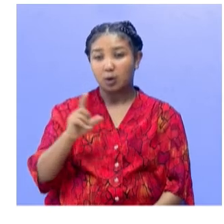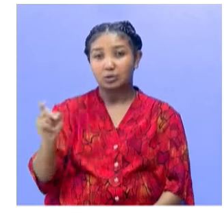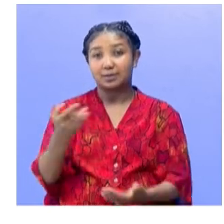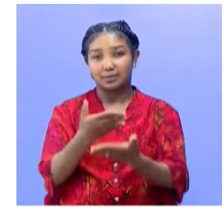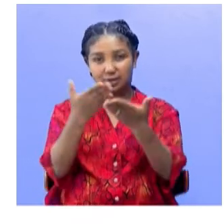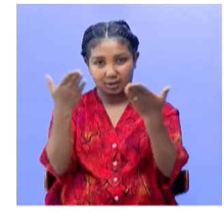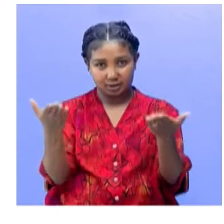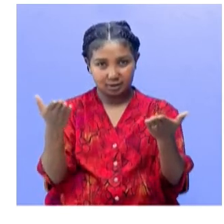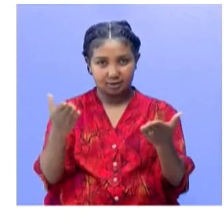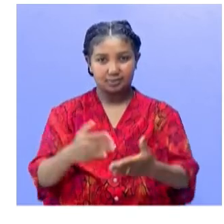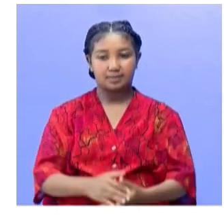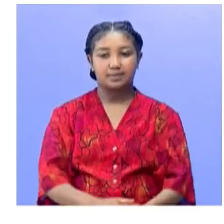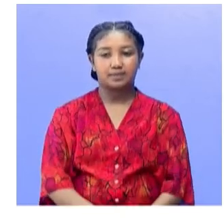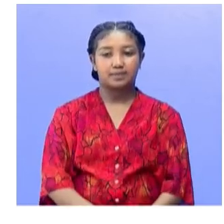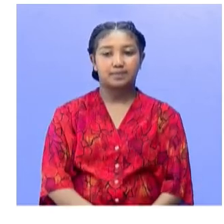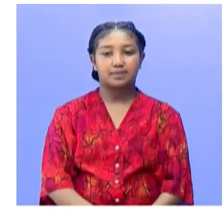something,